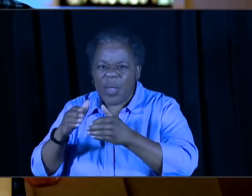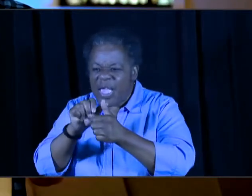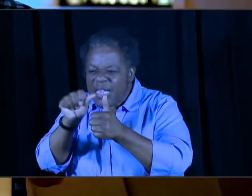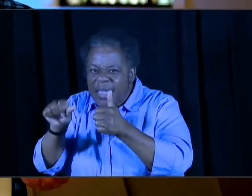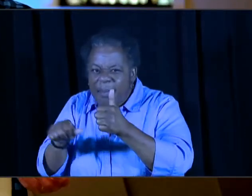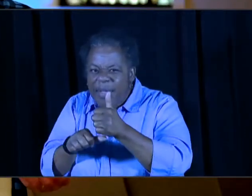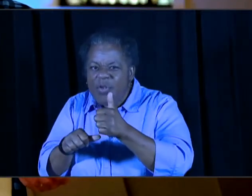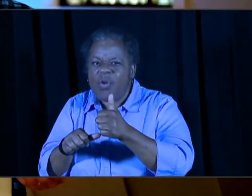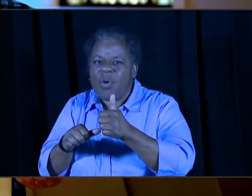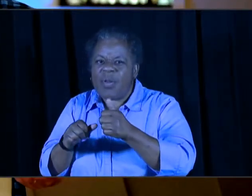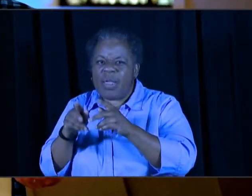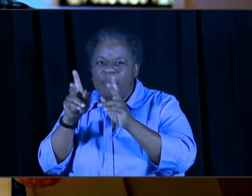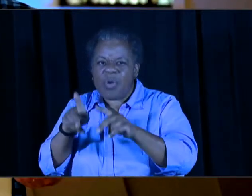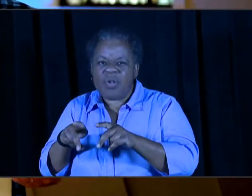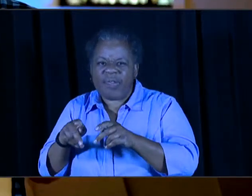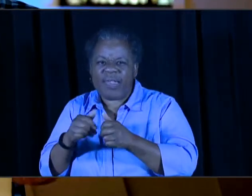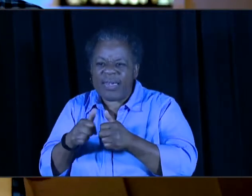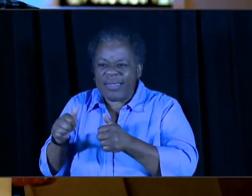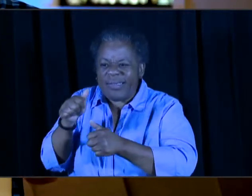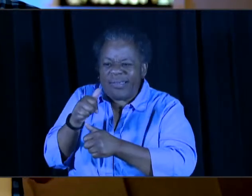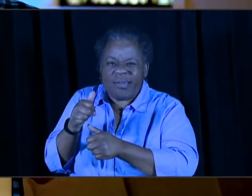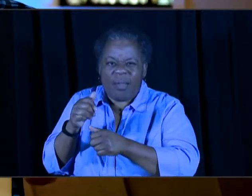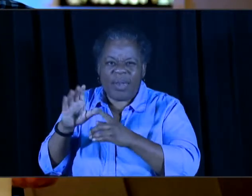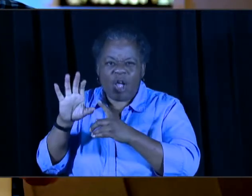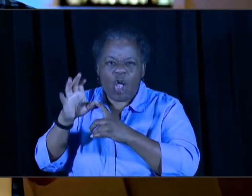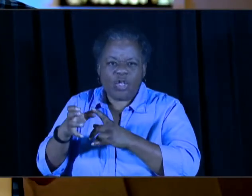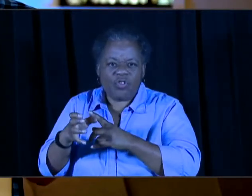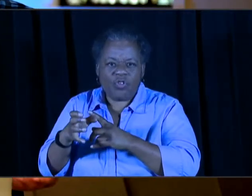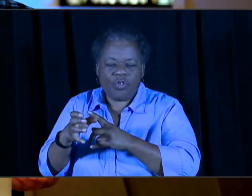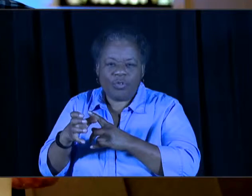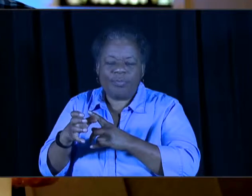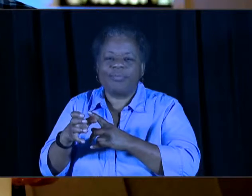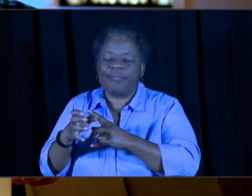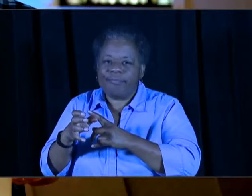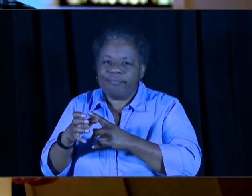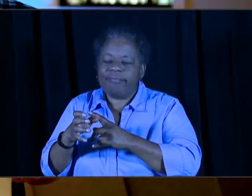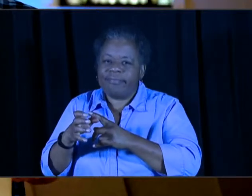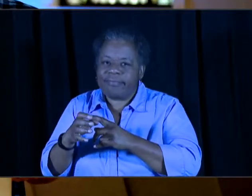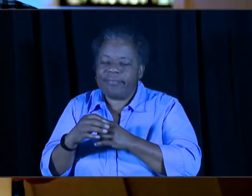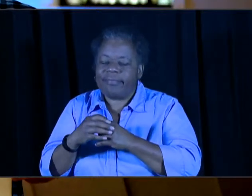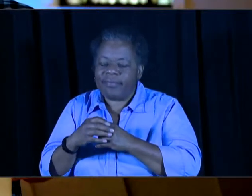in a dominant culture. It's an all too familiar narrative.